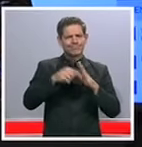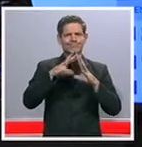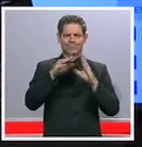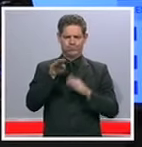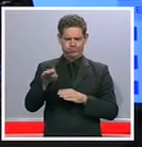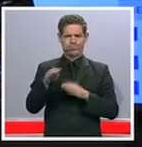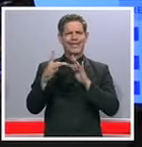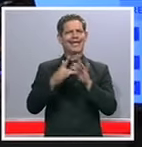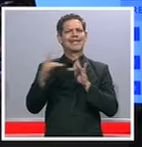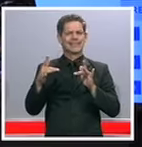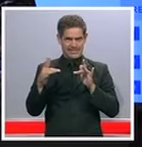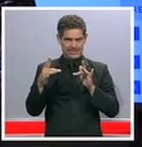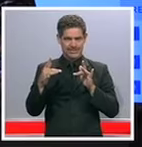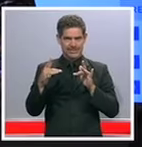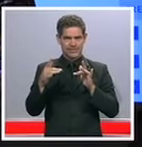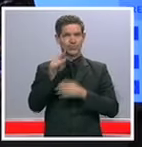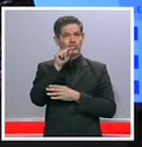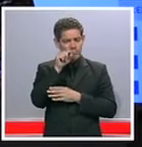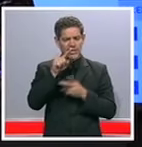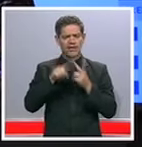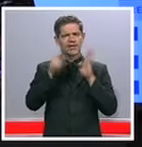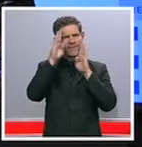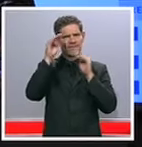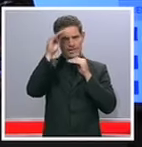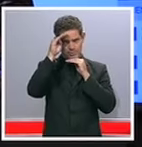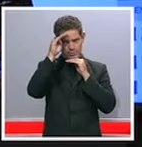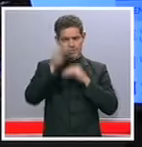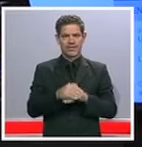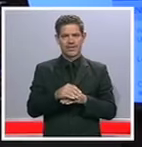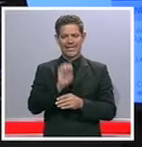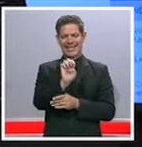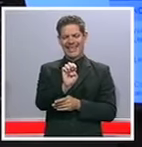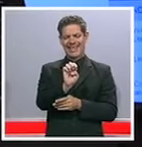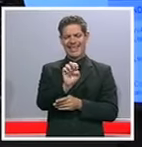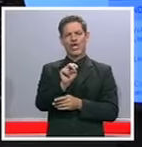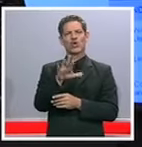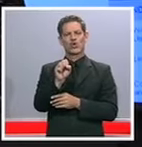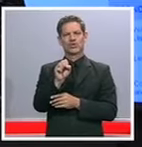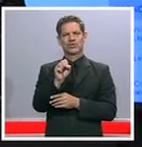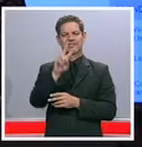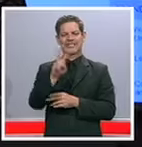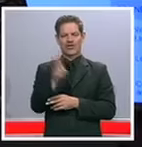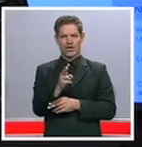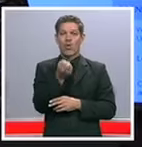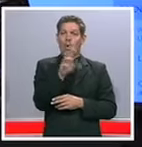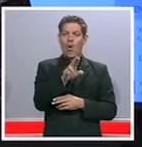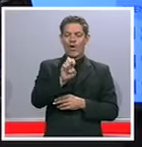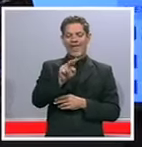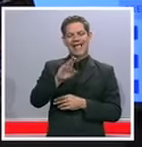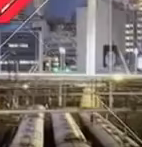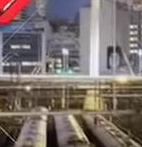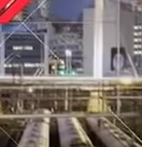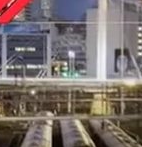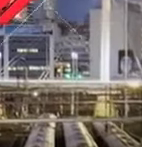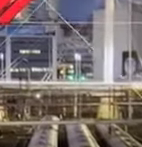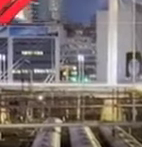course, can be found by following us on Twitter and Facebook. You're looking for eNews Direct, or go across to our website,